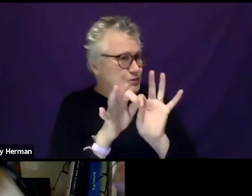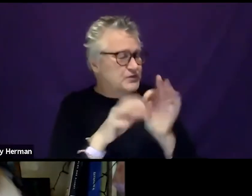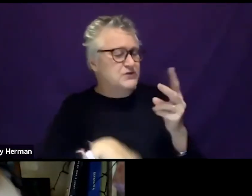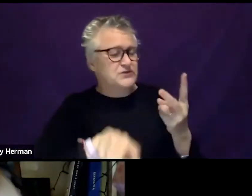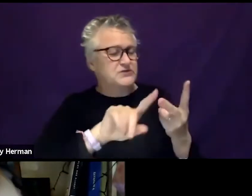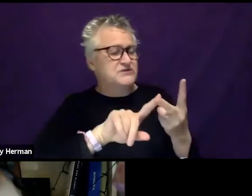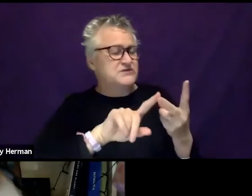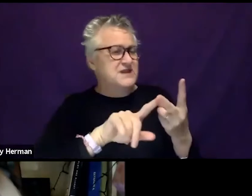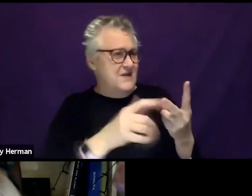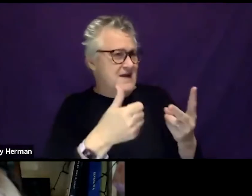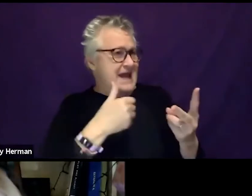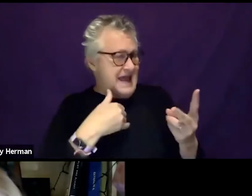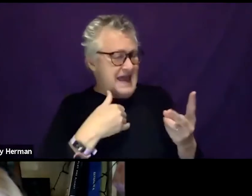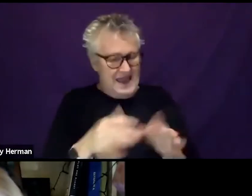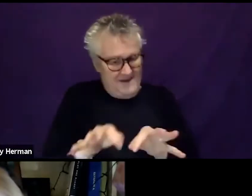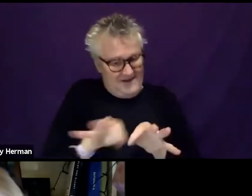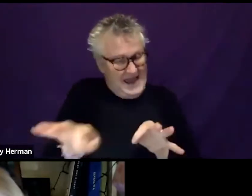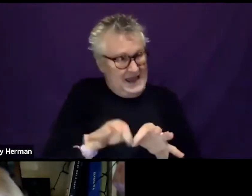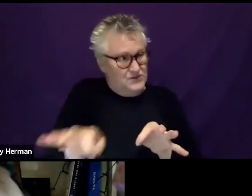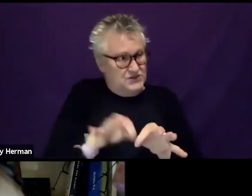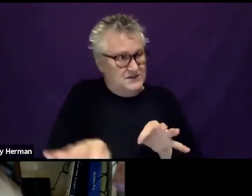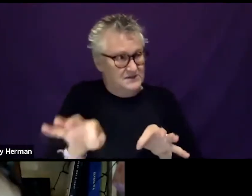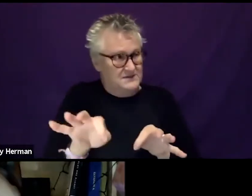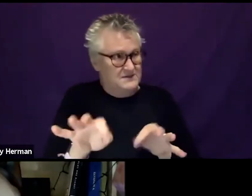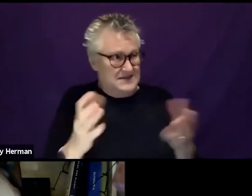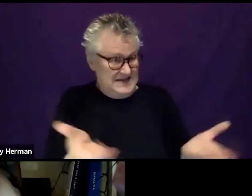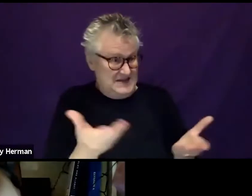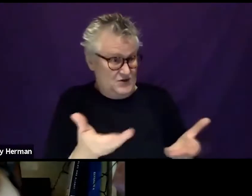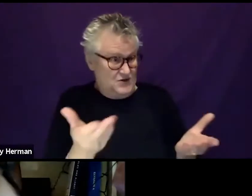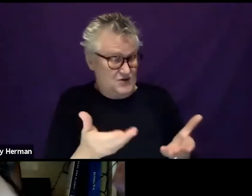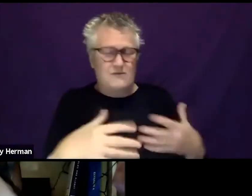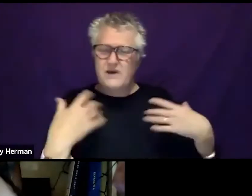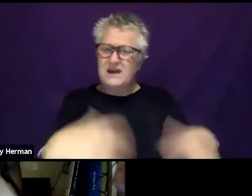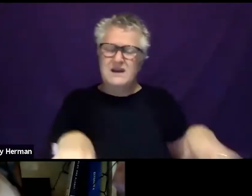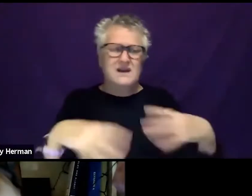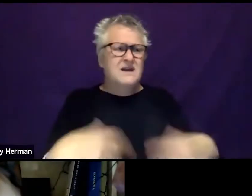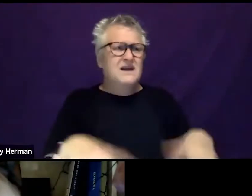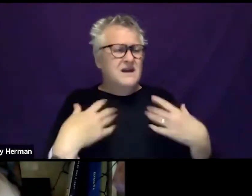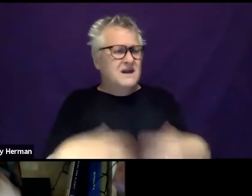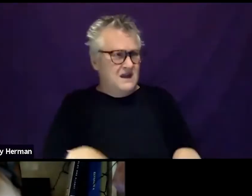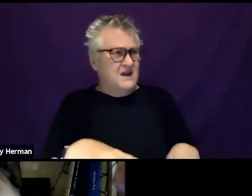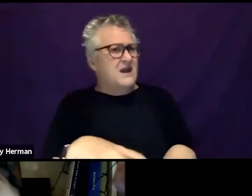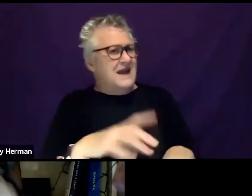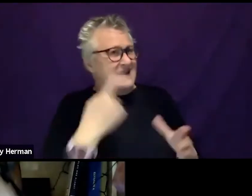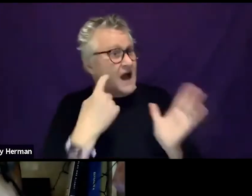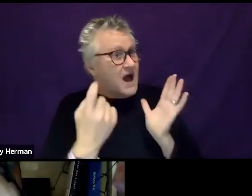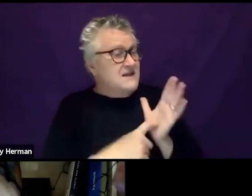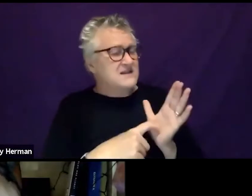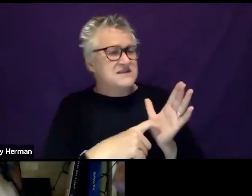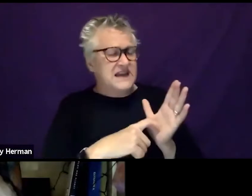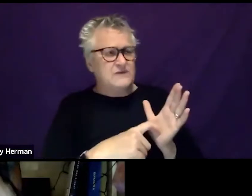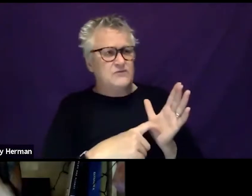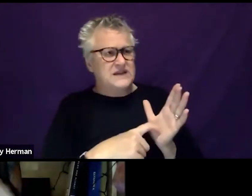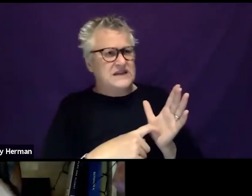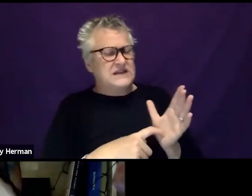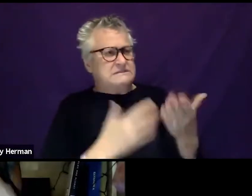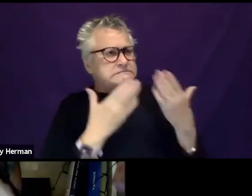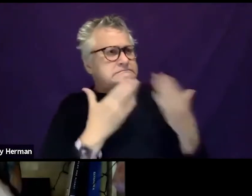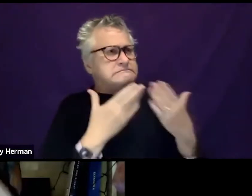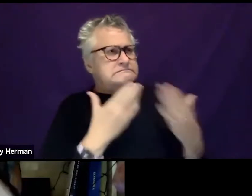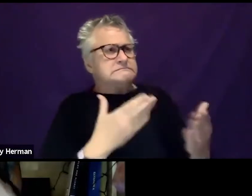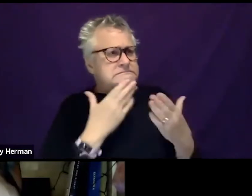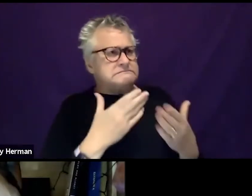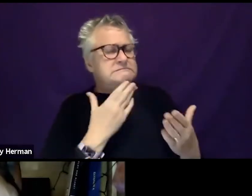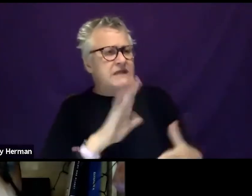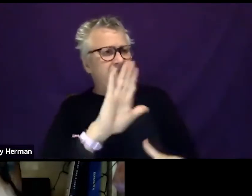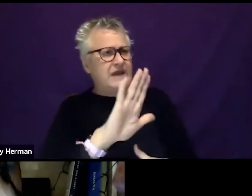to, we acknowledge and are greatly appreciative of their expertise within this forum. So